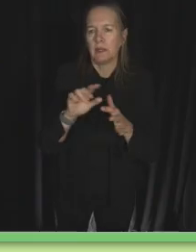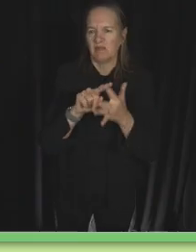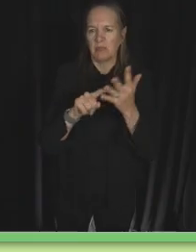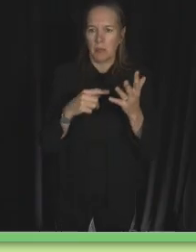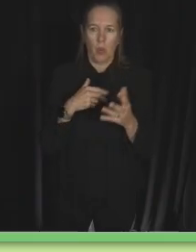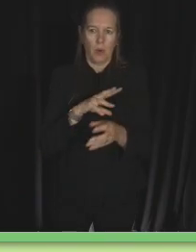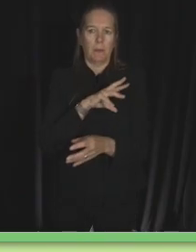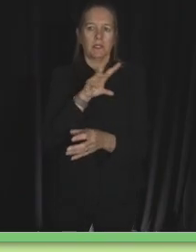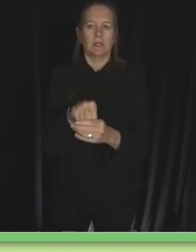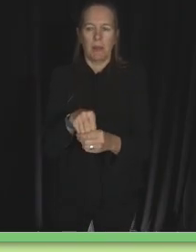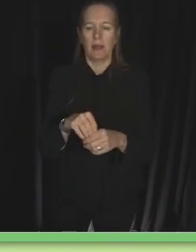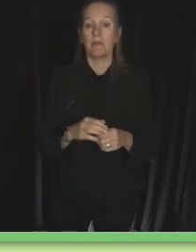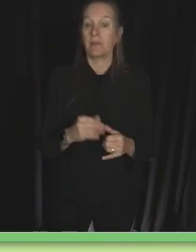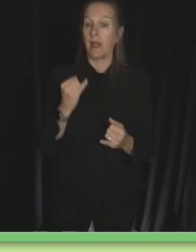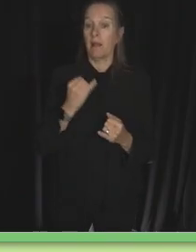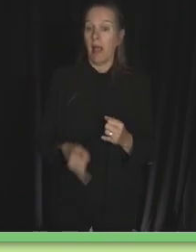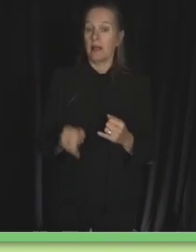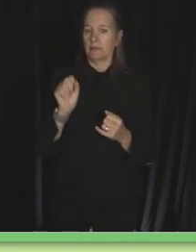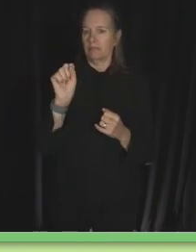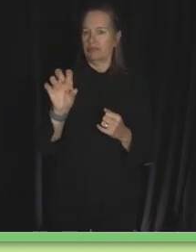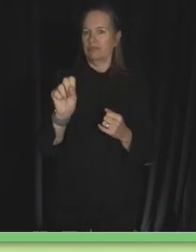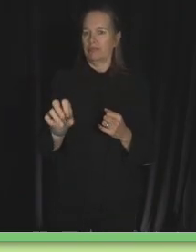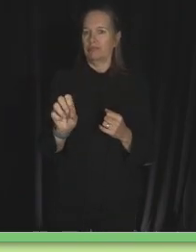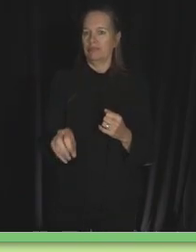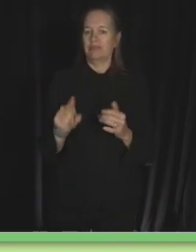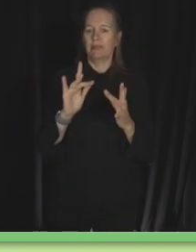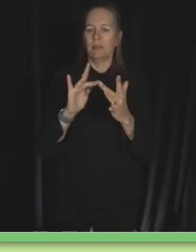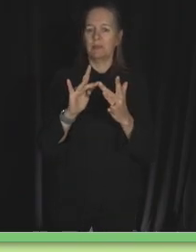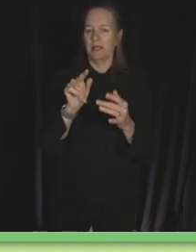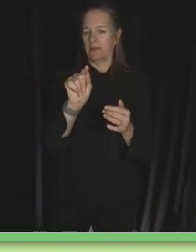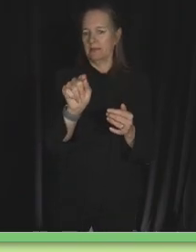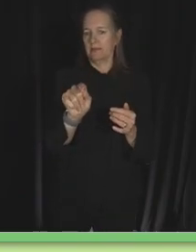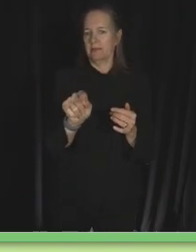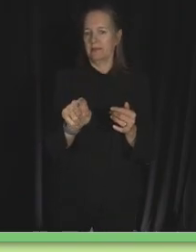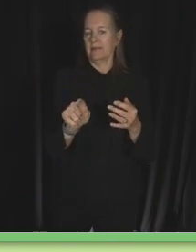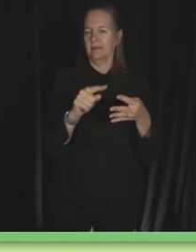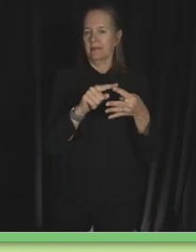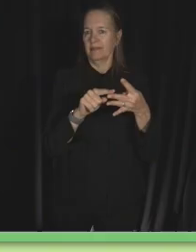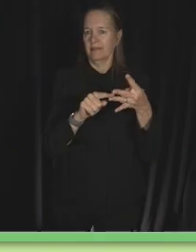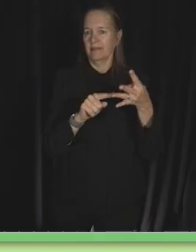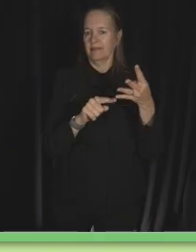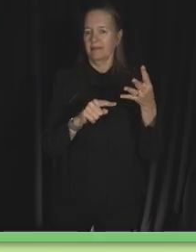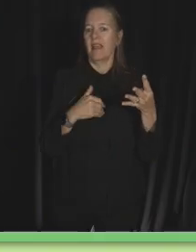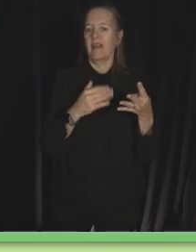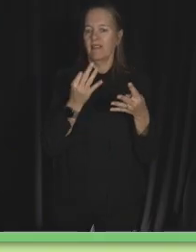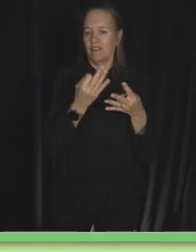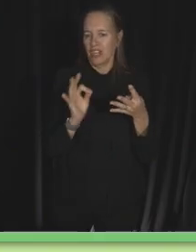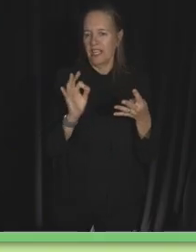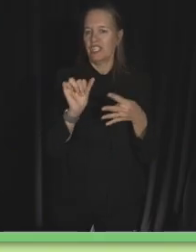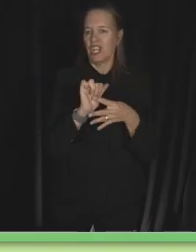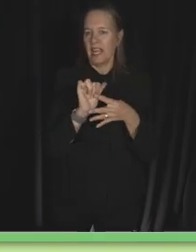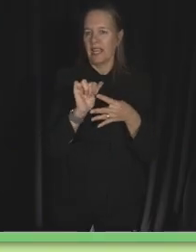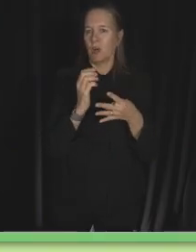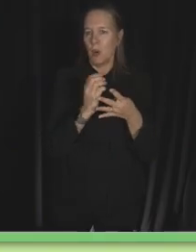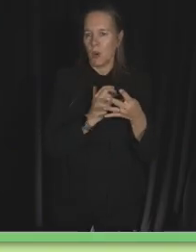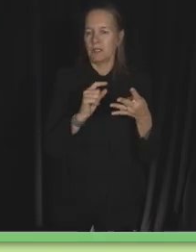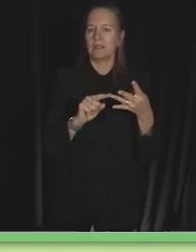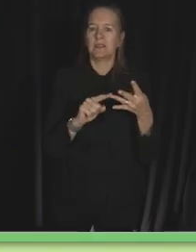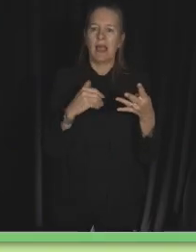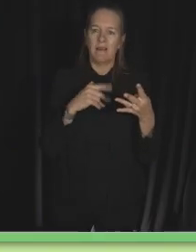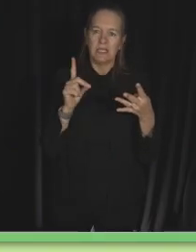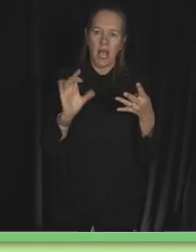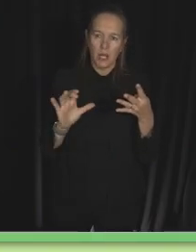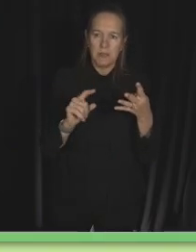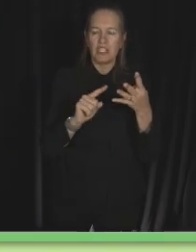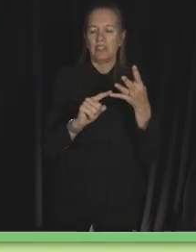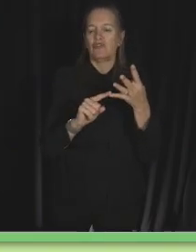good. And finally, there's a whole bunch of resources out there. We have a whole CRA site. We have a free training course if you want to take it. There's some documentation out there. And